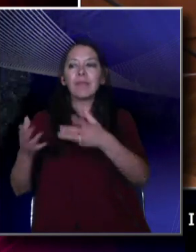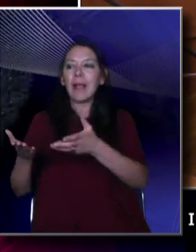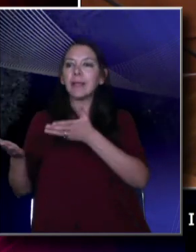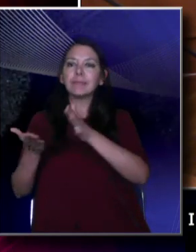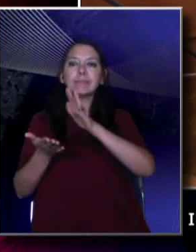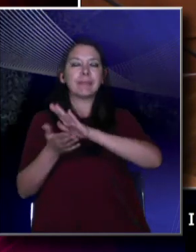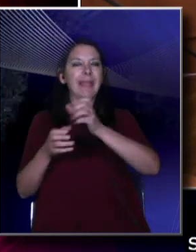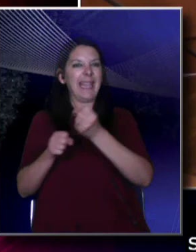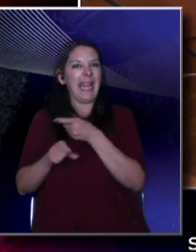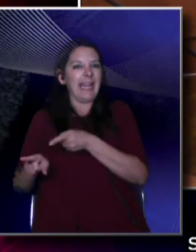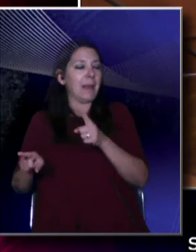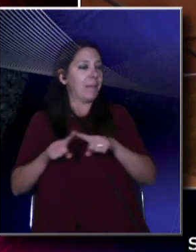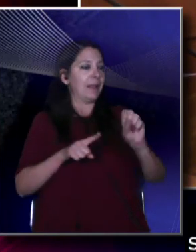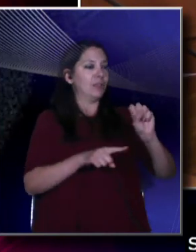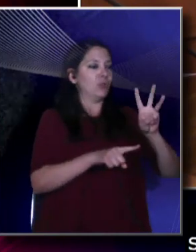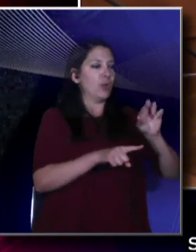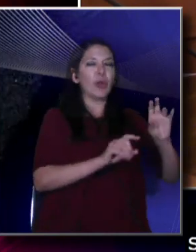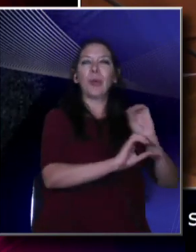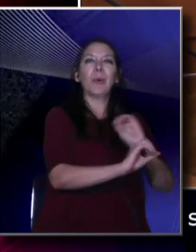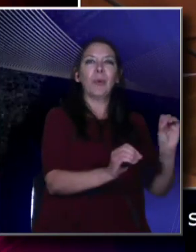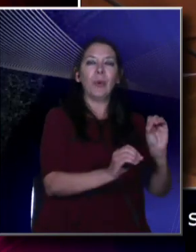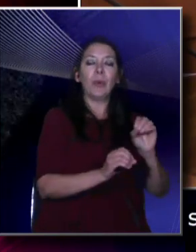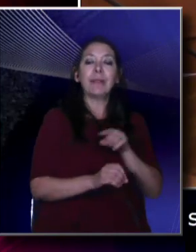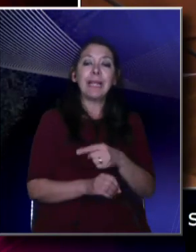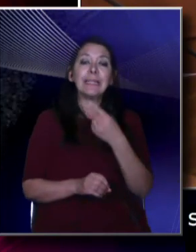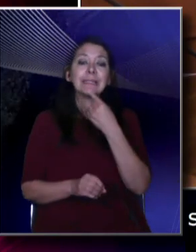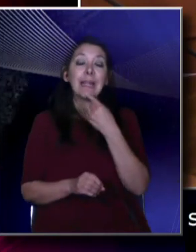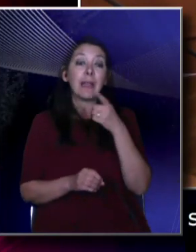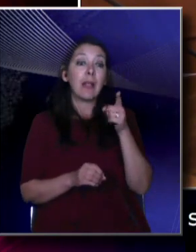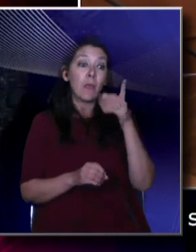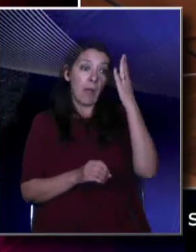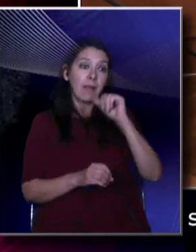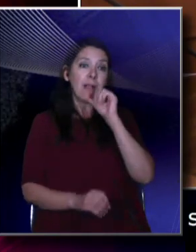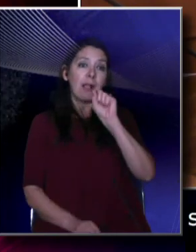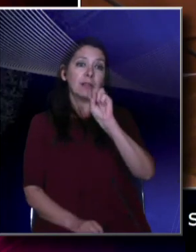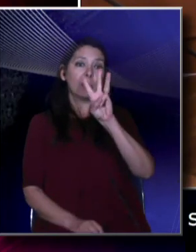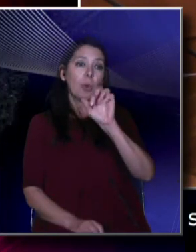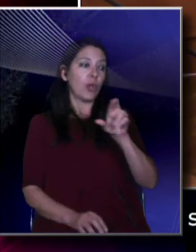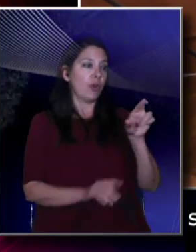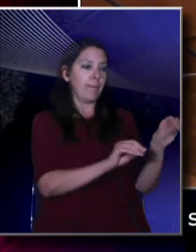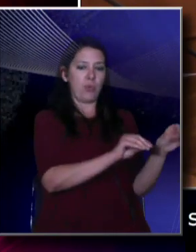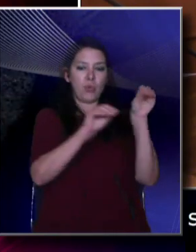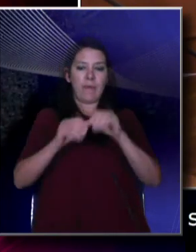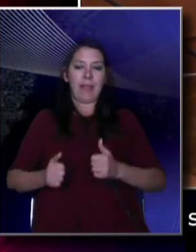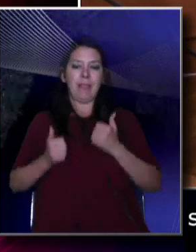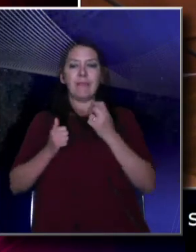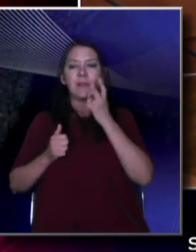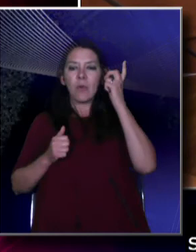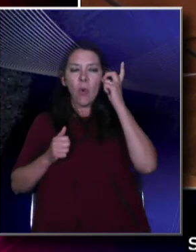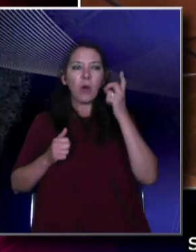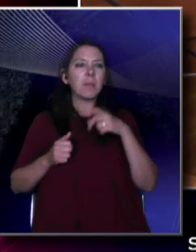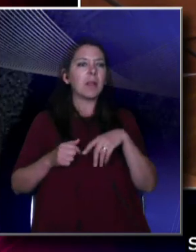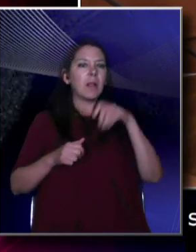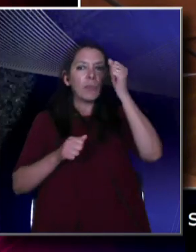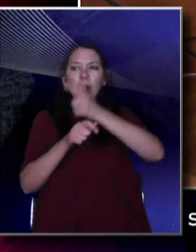suggesting that this family should be split up and that siblings should live separate from each